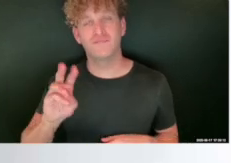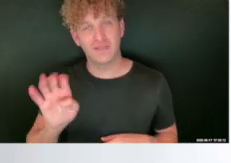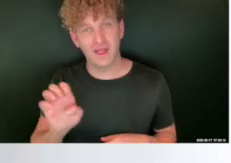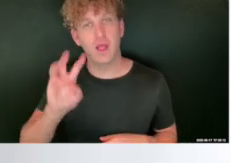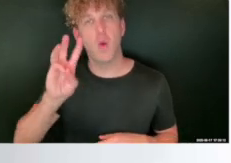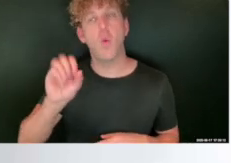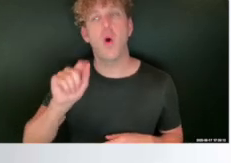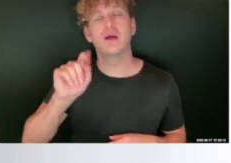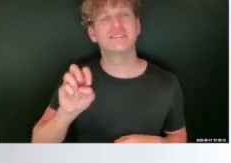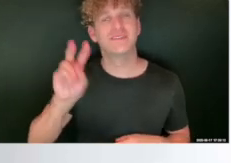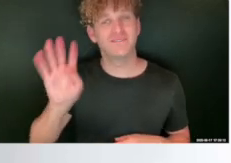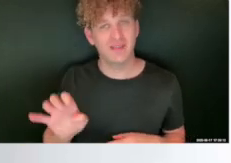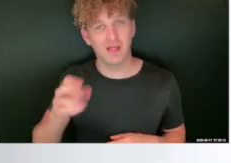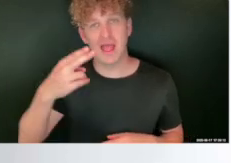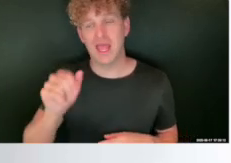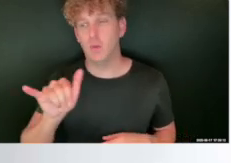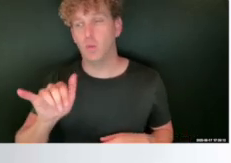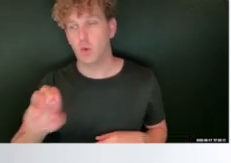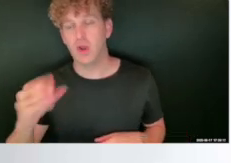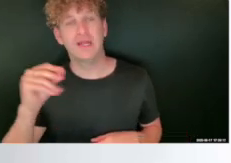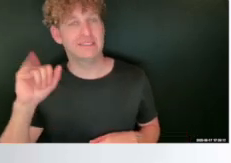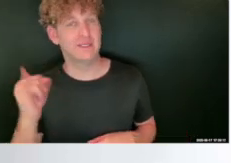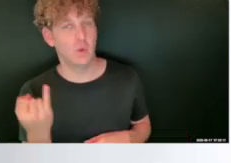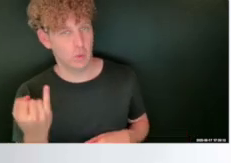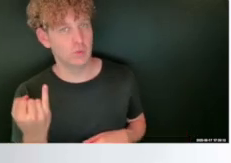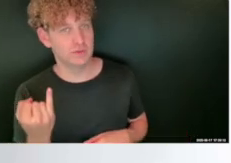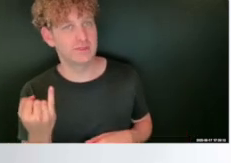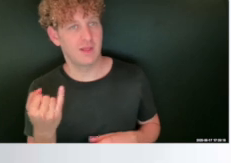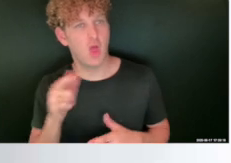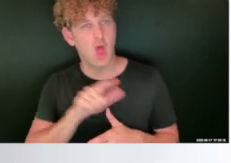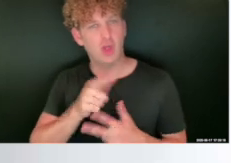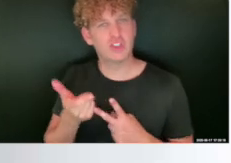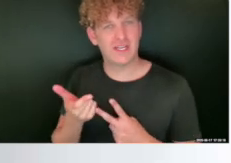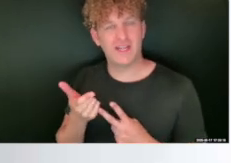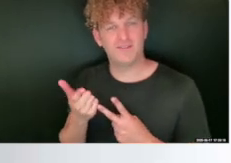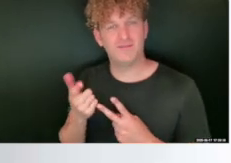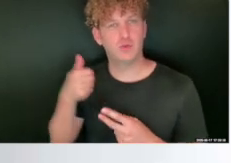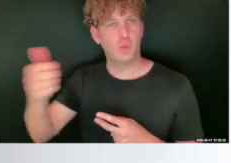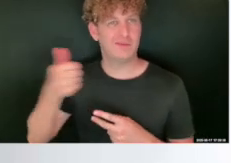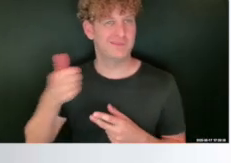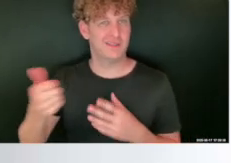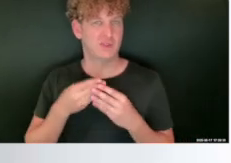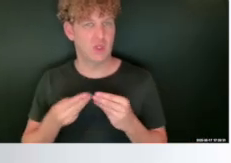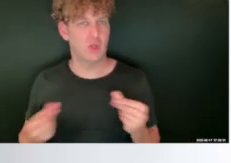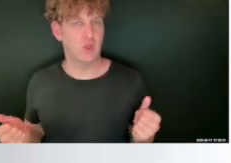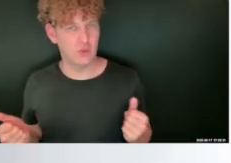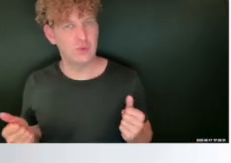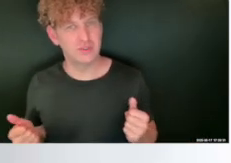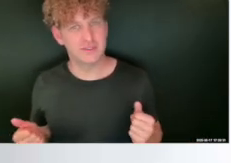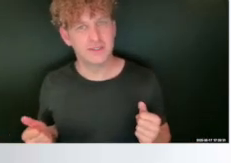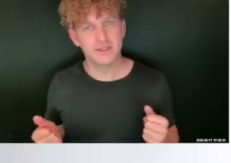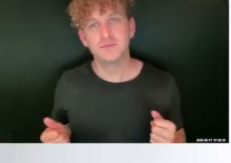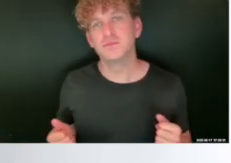their specific local needs. STEP project types include planning and community